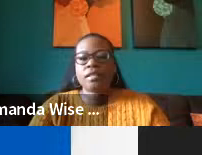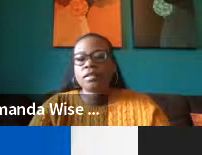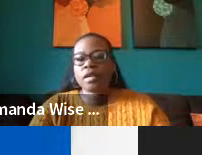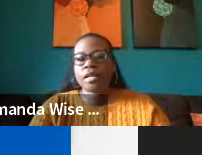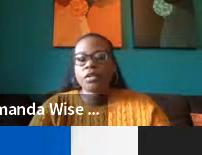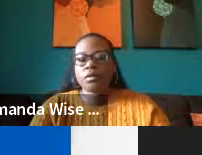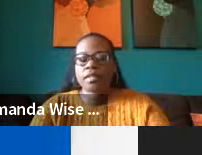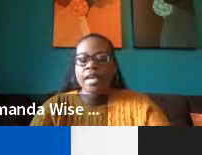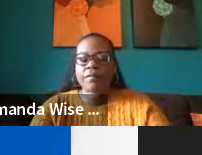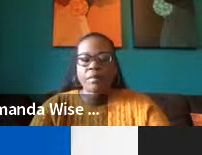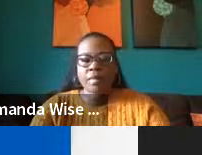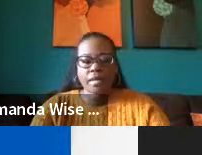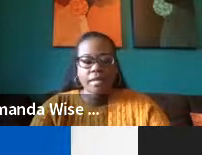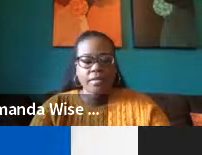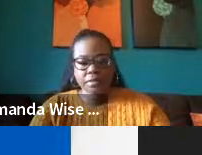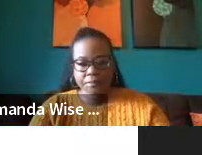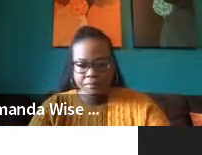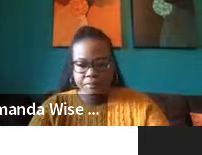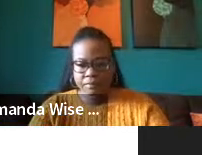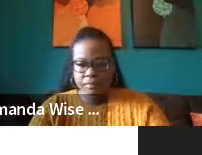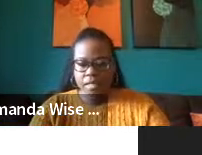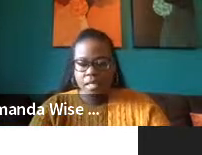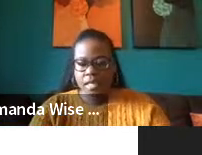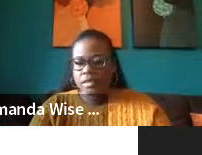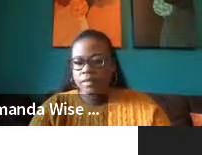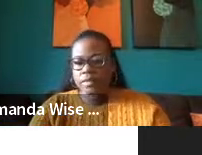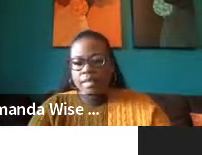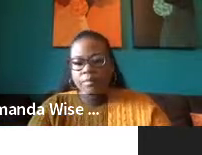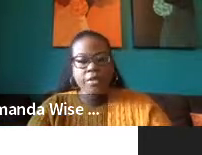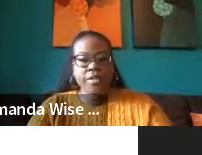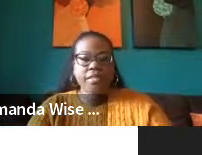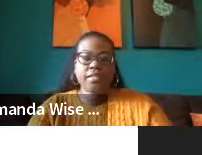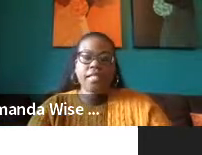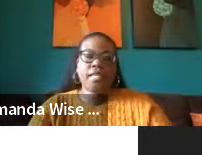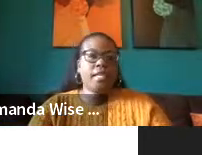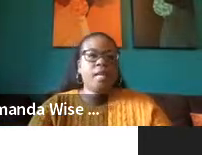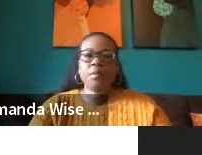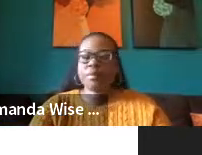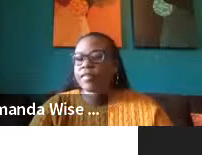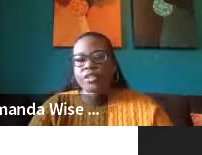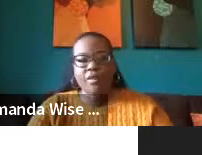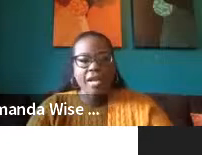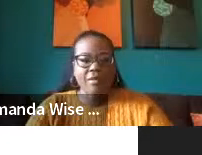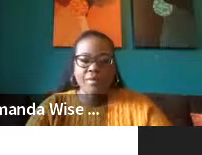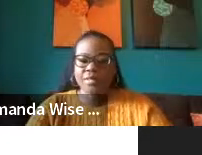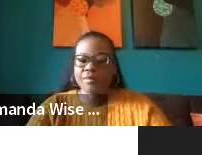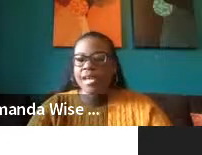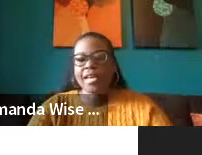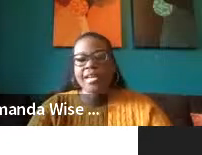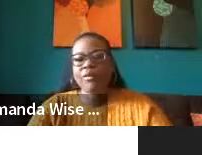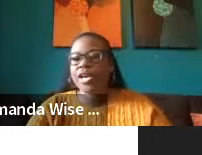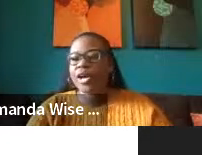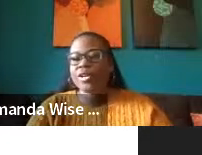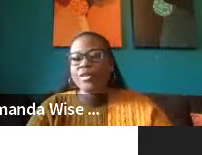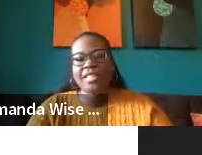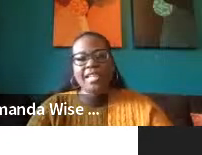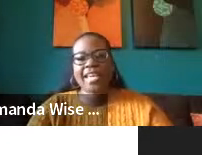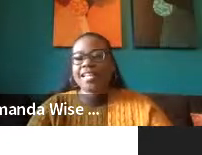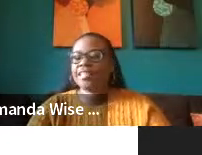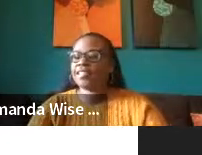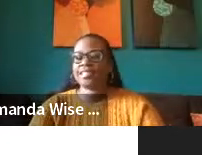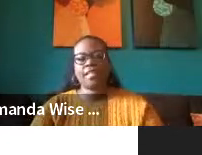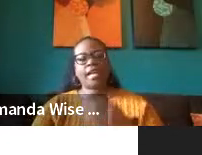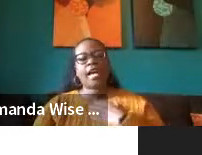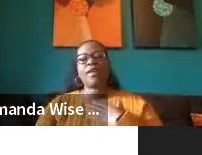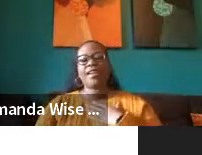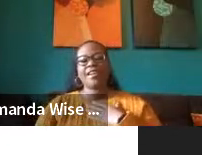periodical that's targeted towards African Americans. And so in summary, you could just say, I'm a professional hype woman, right? We all know DJ